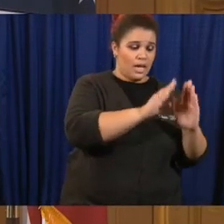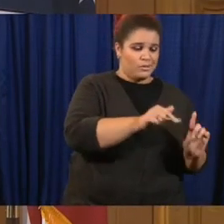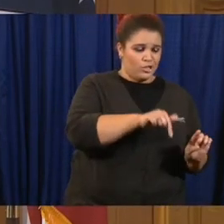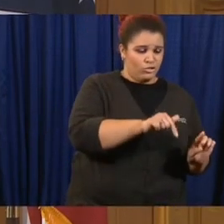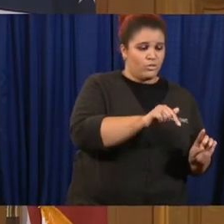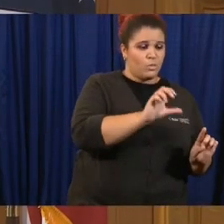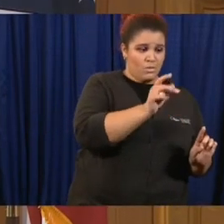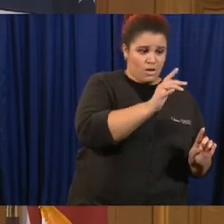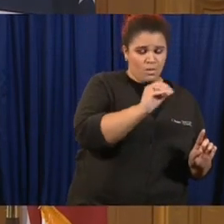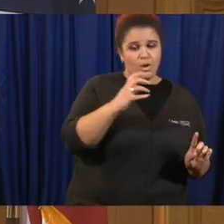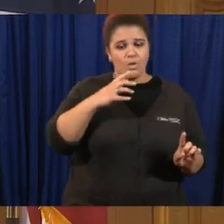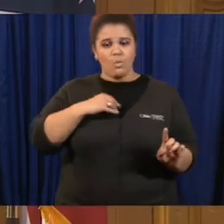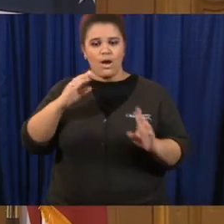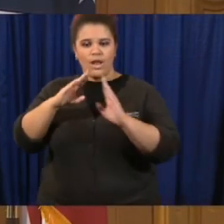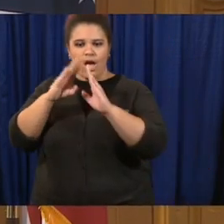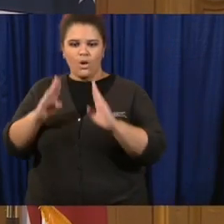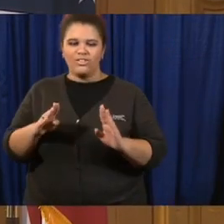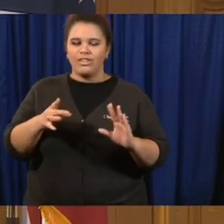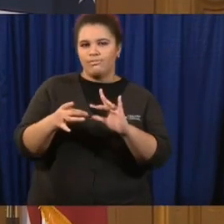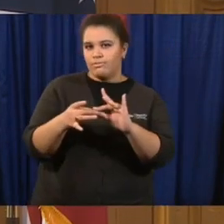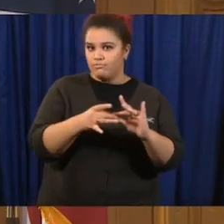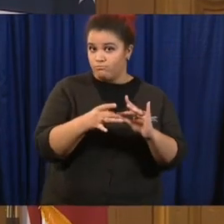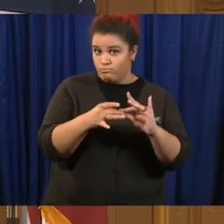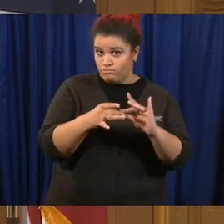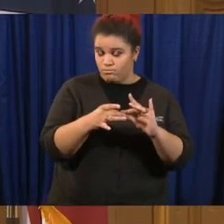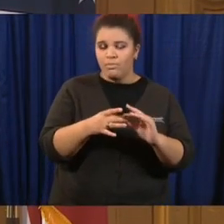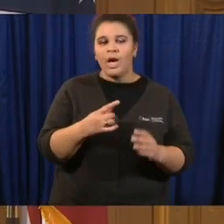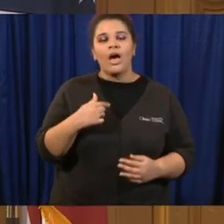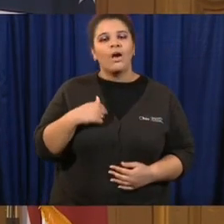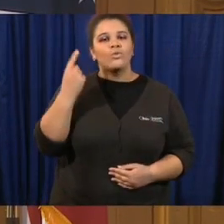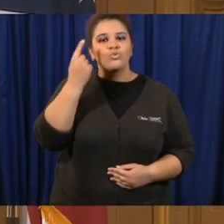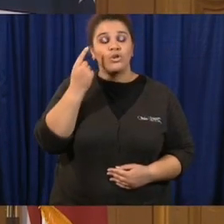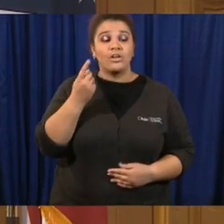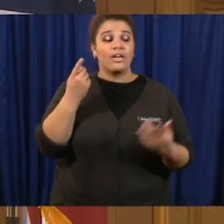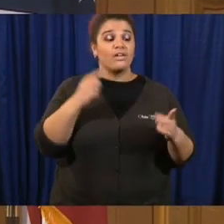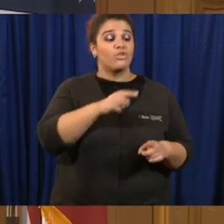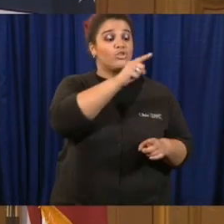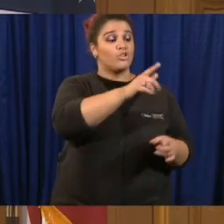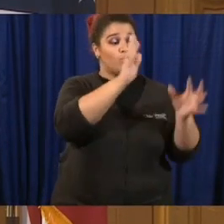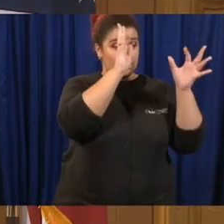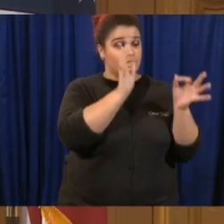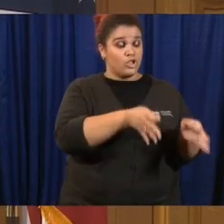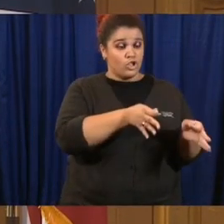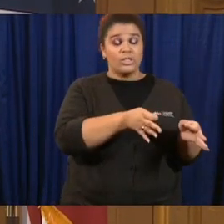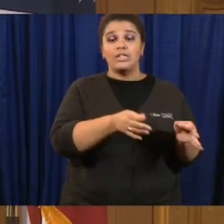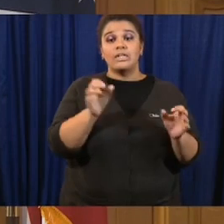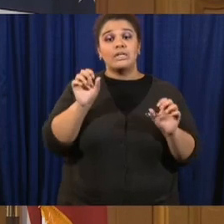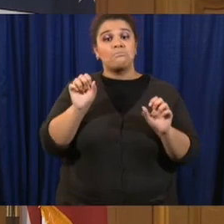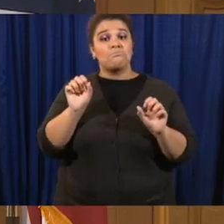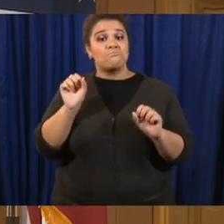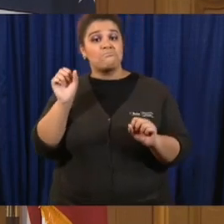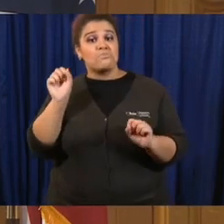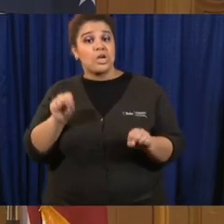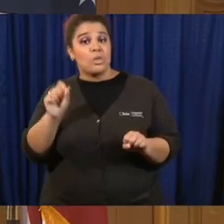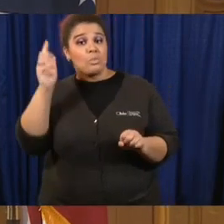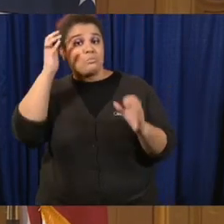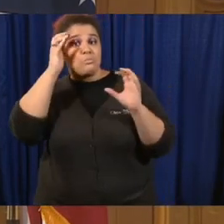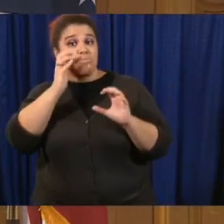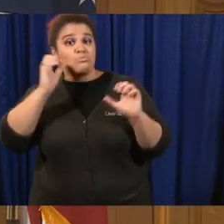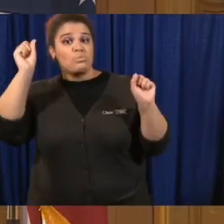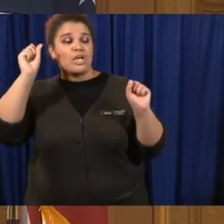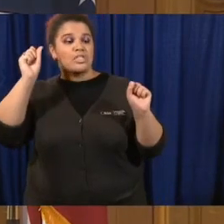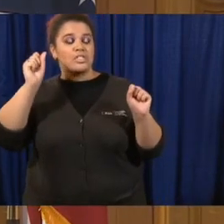Hi, Governor. Andy Chow with Ohio Public Radio and Television, State House News Bureau. Hi, how are you? Just kind of piggybacking off of what Jim and Ben